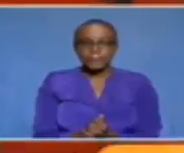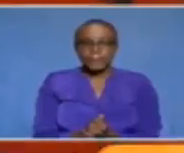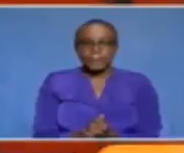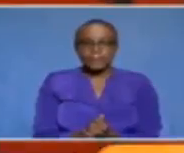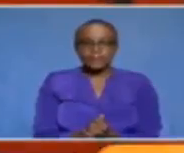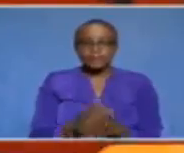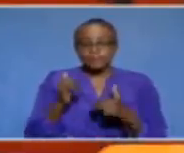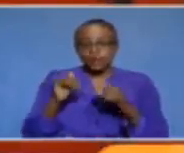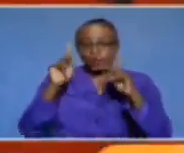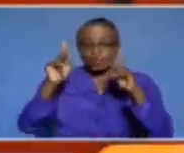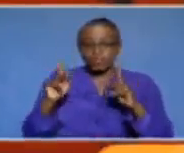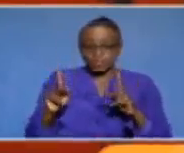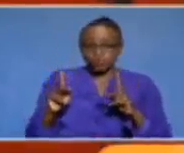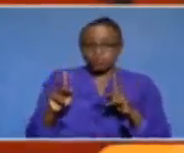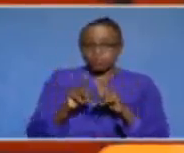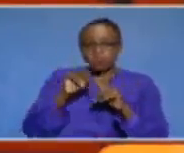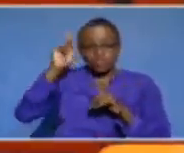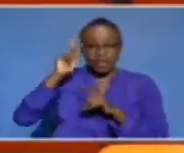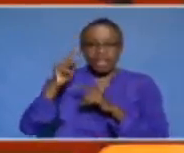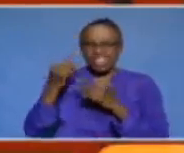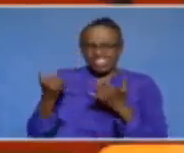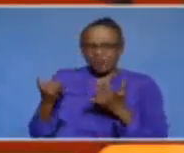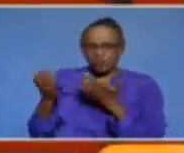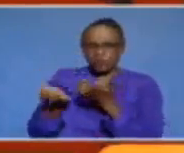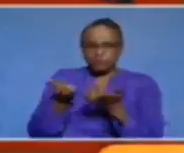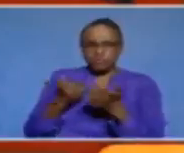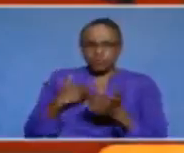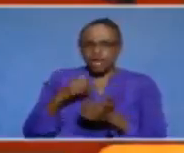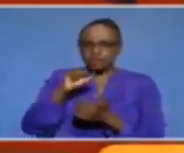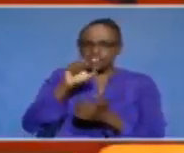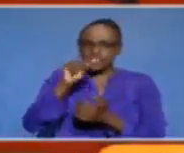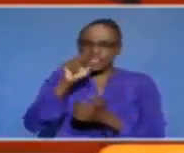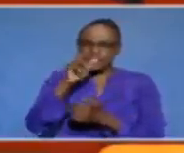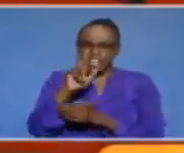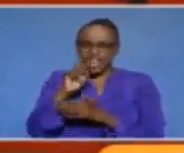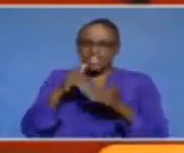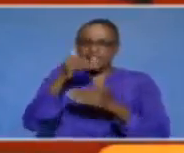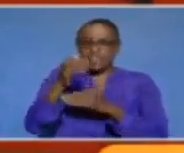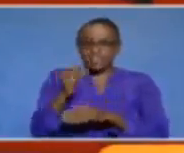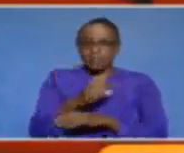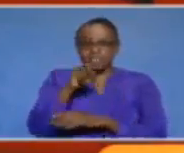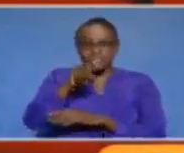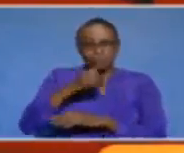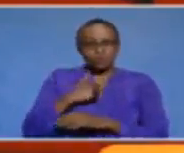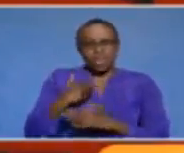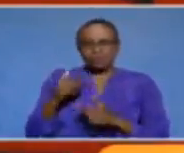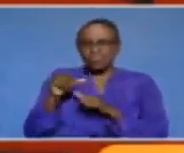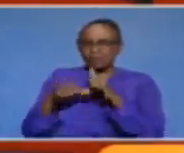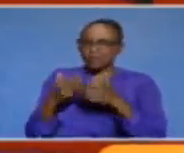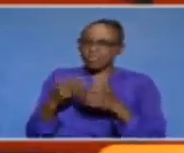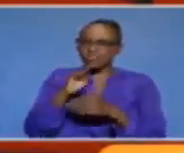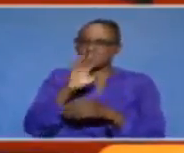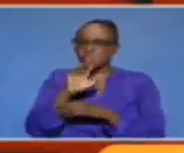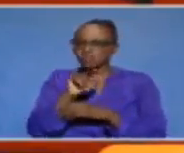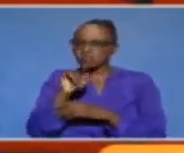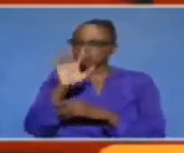And now with Kisumu facility and the current business we have in Senator, in the next incoming months we should be having about 45